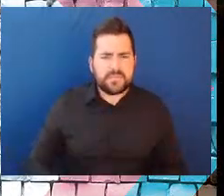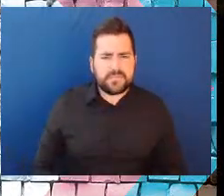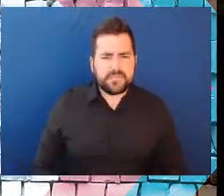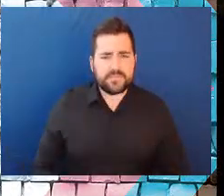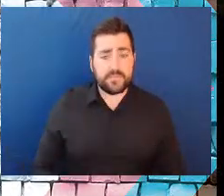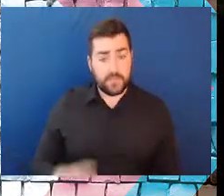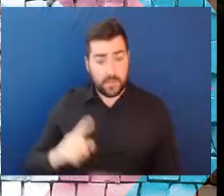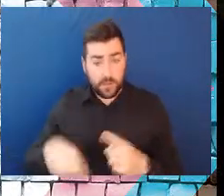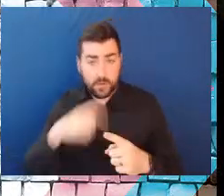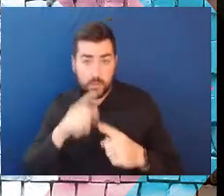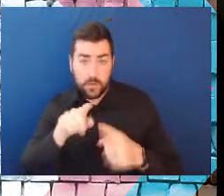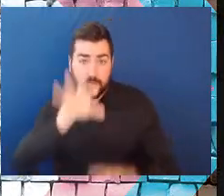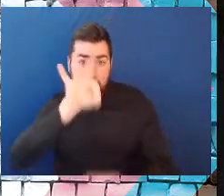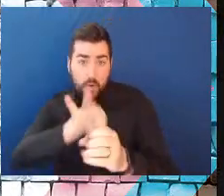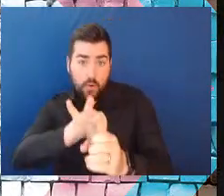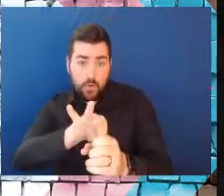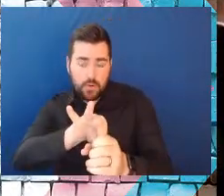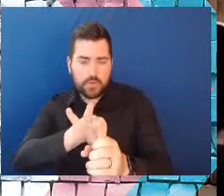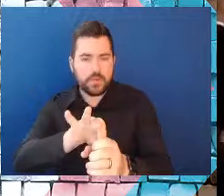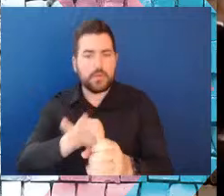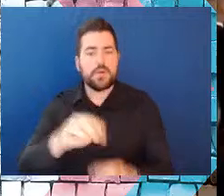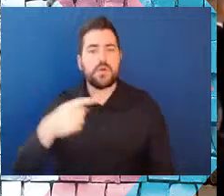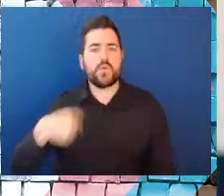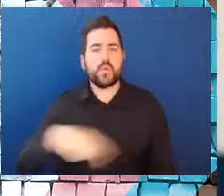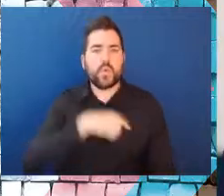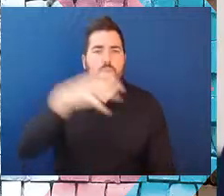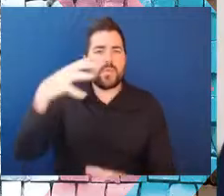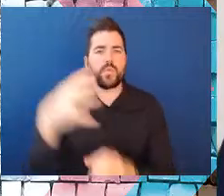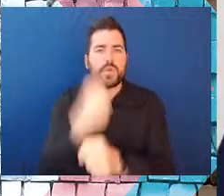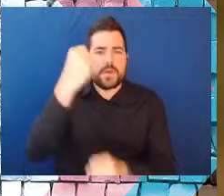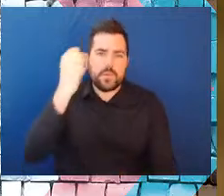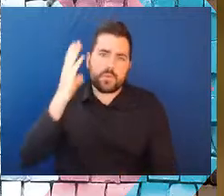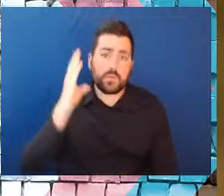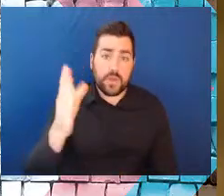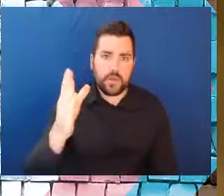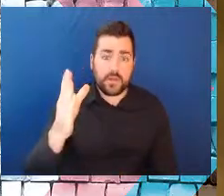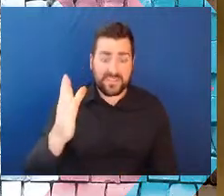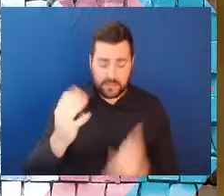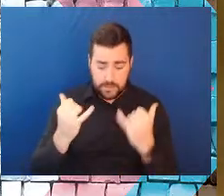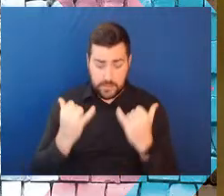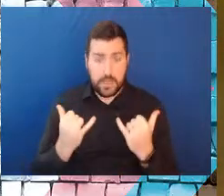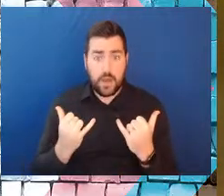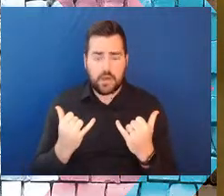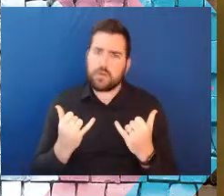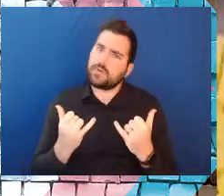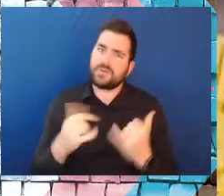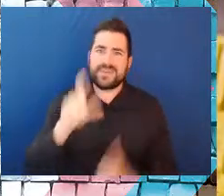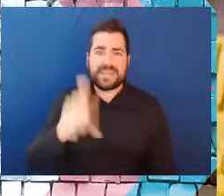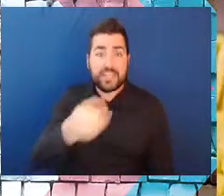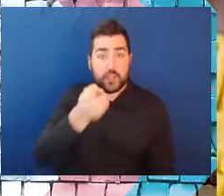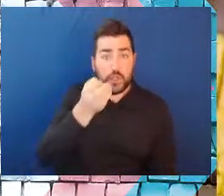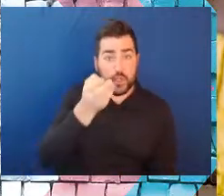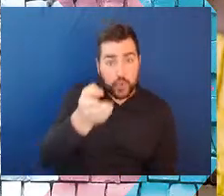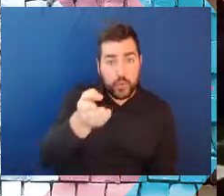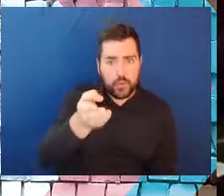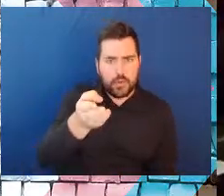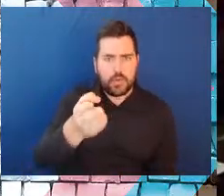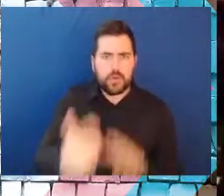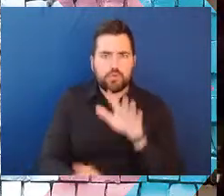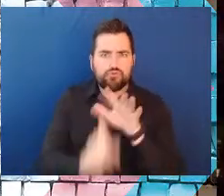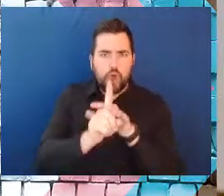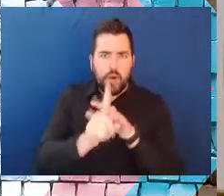And when you vote, we win. Now, we need you to show up for all of